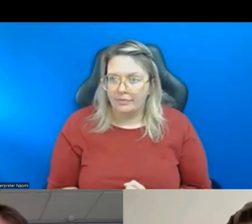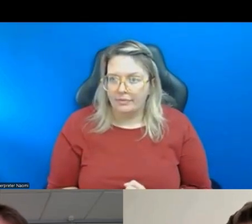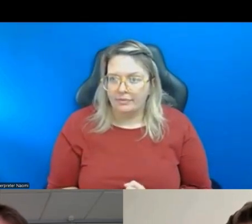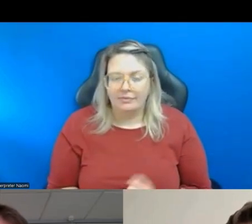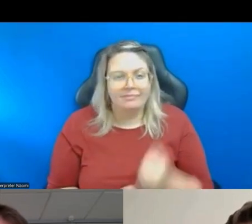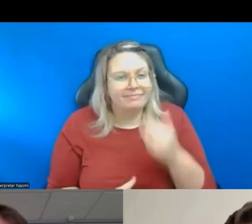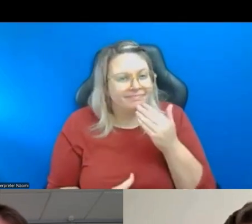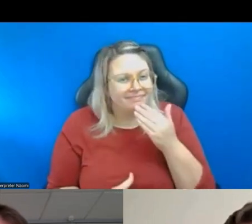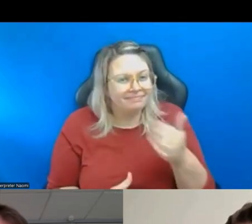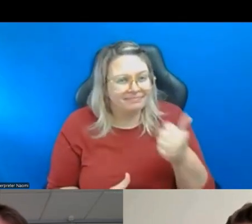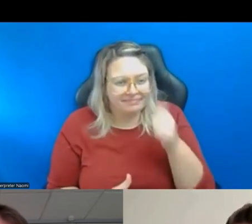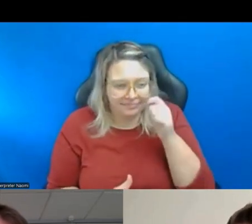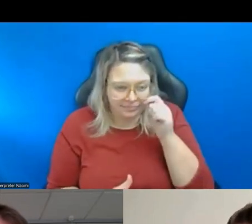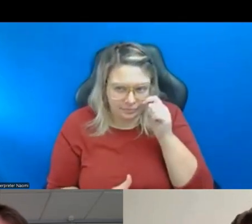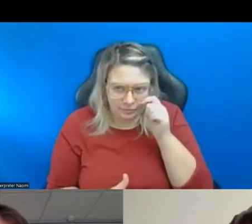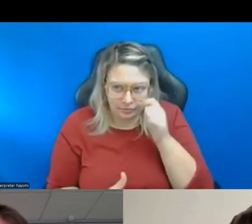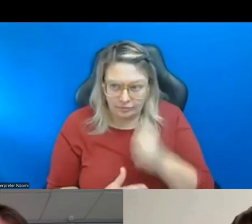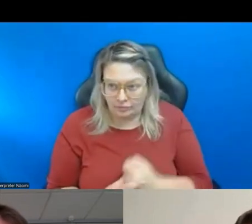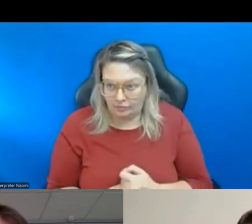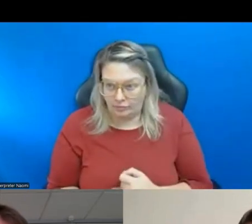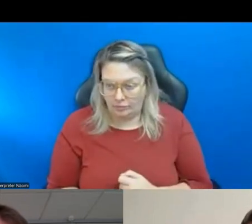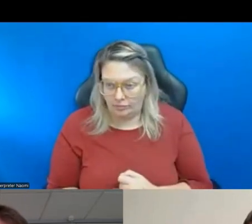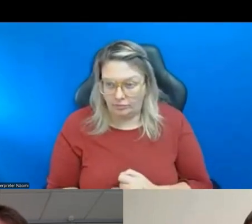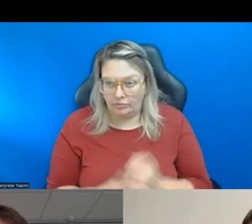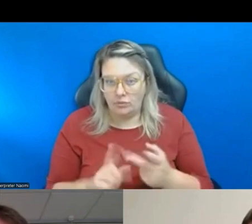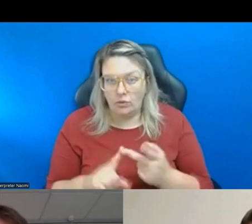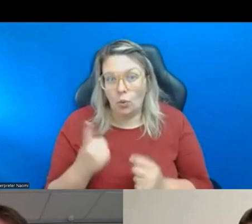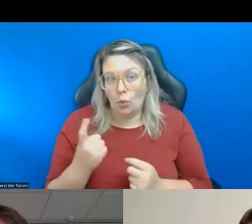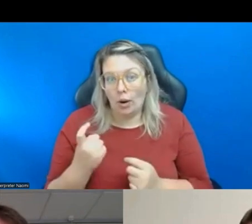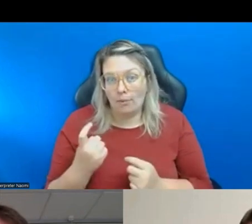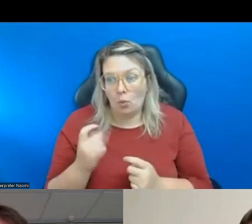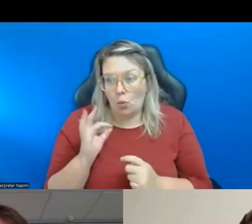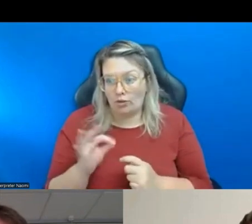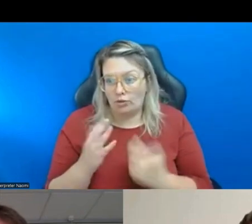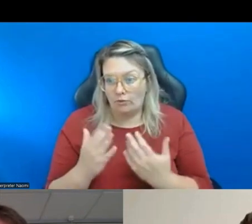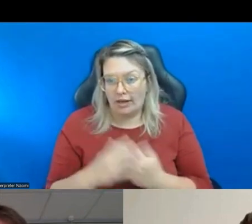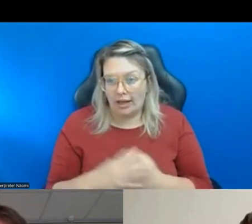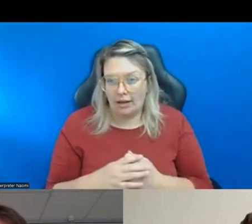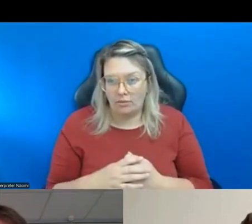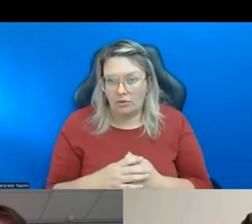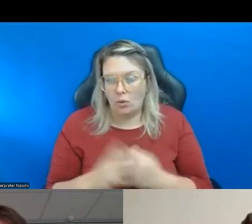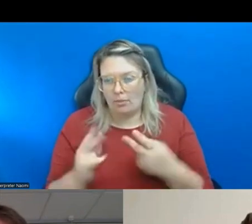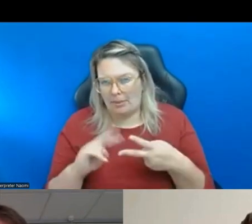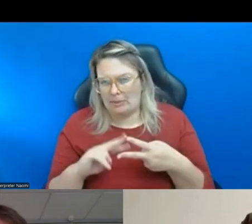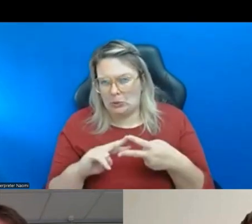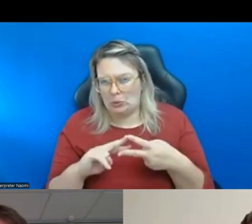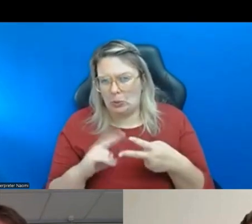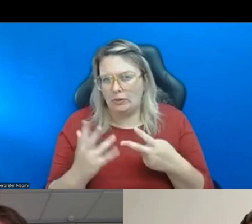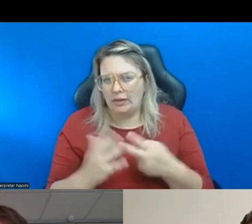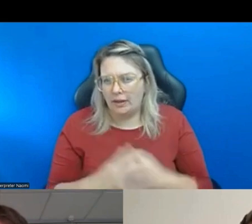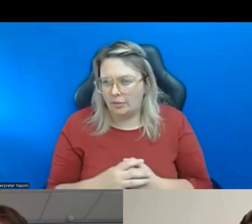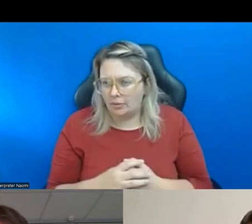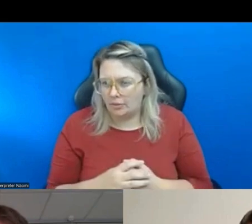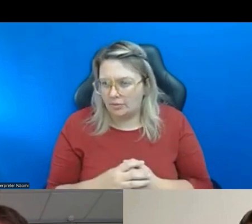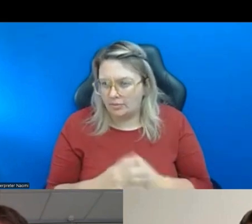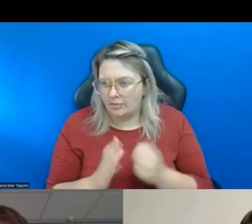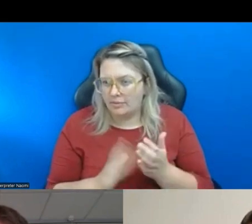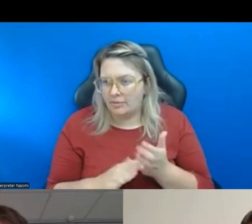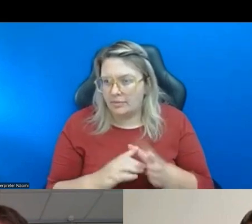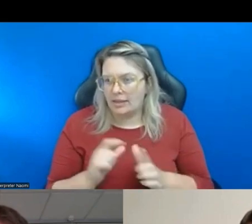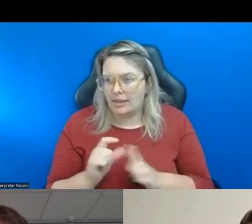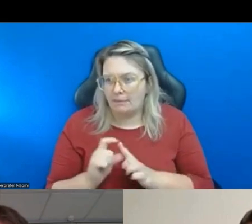Thanks. And then one last question for the moment. Oh, there might be another one as well. From Maddie